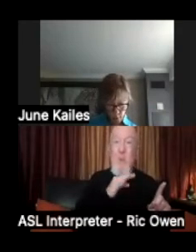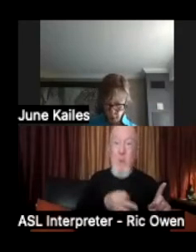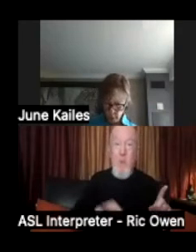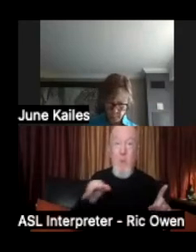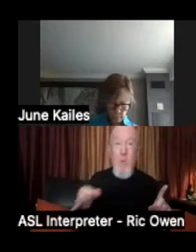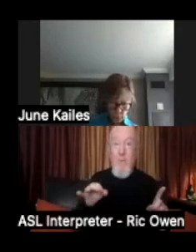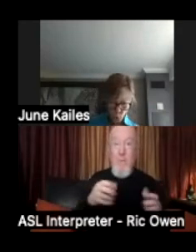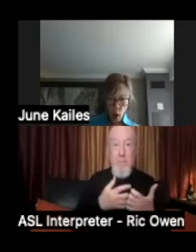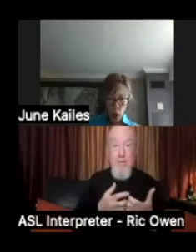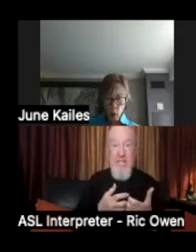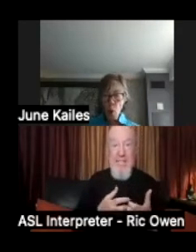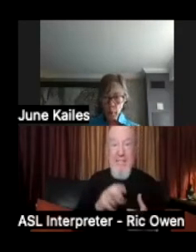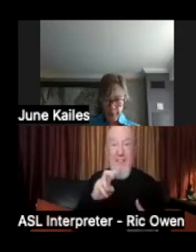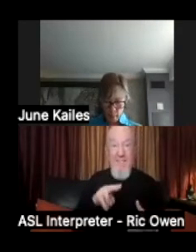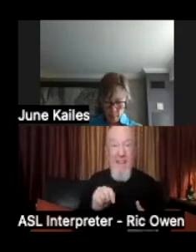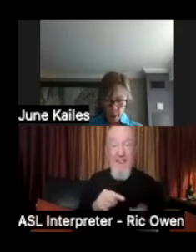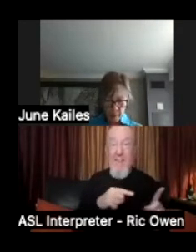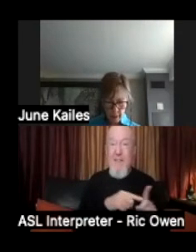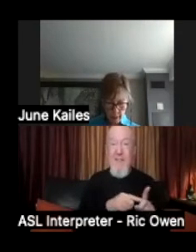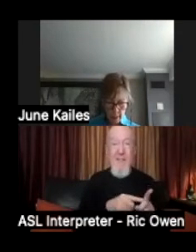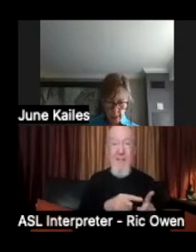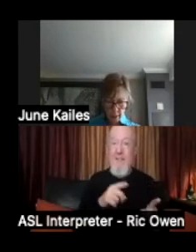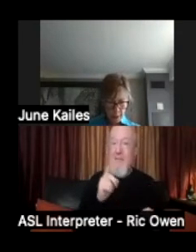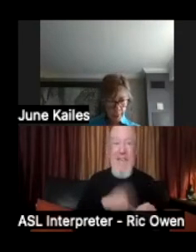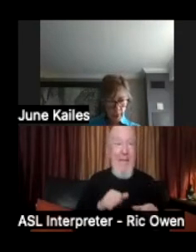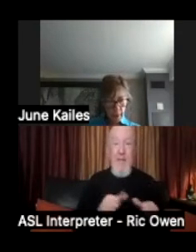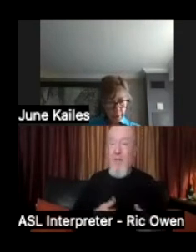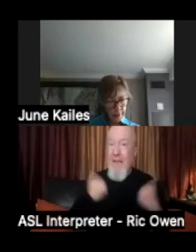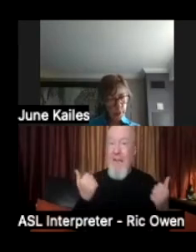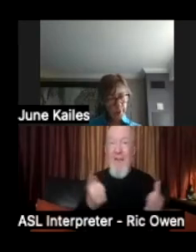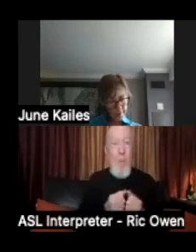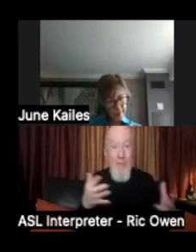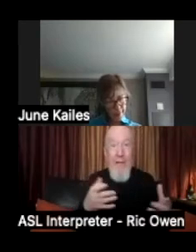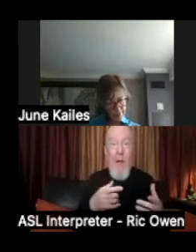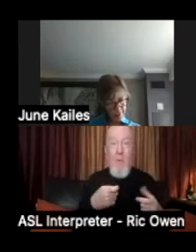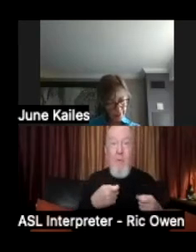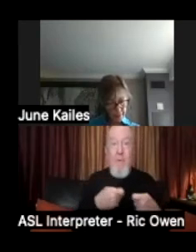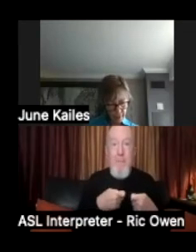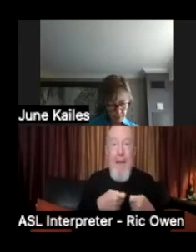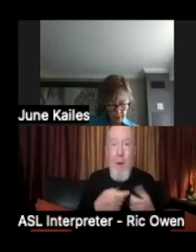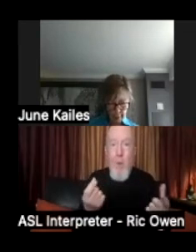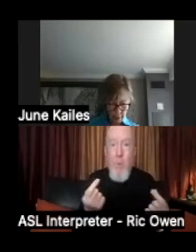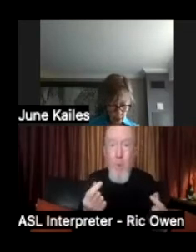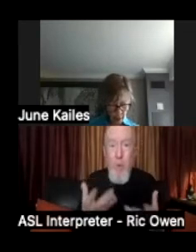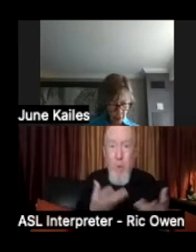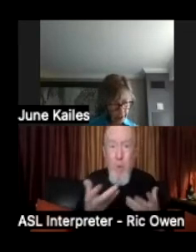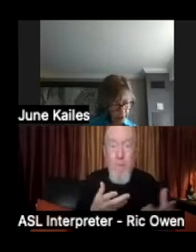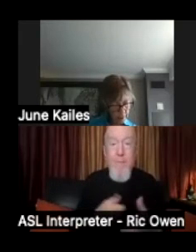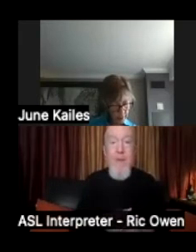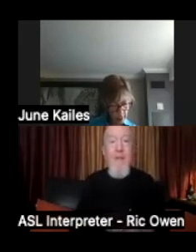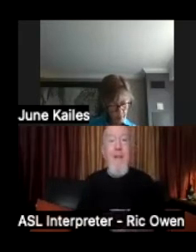survive for long without power. So the quick thinking